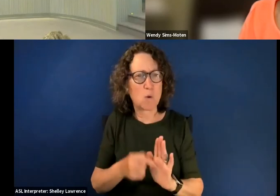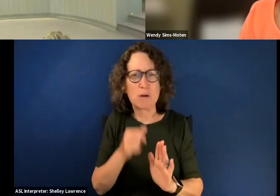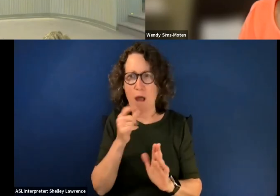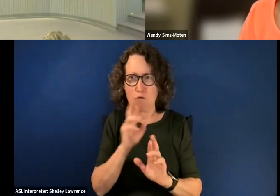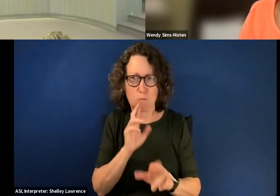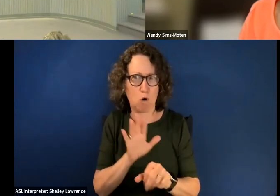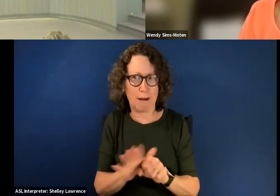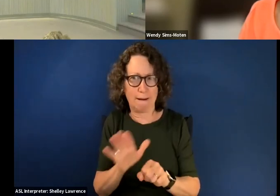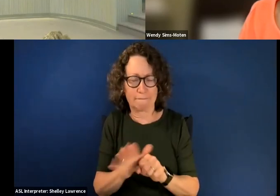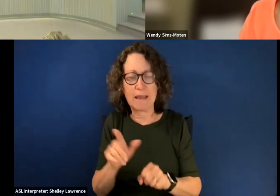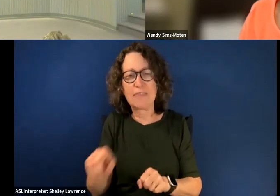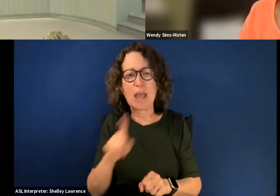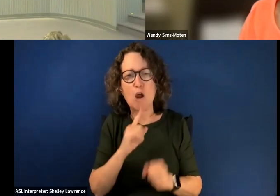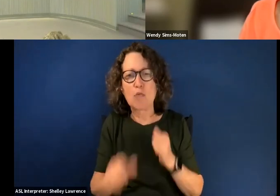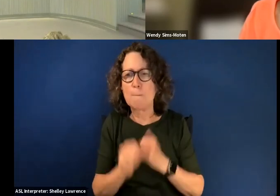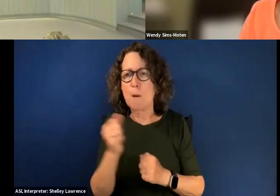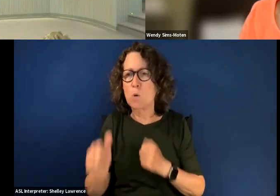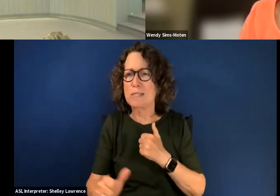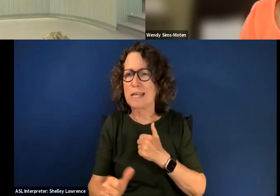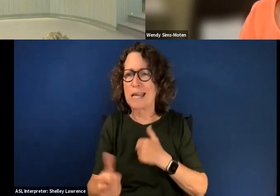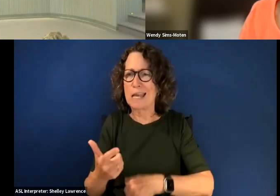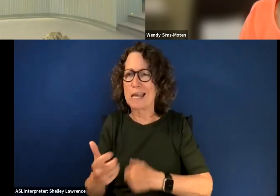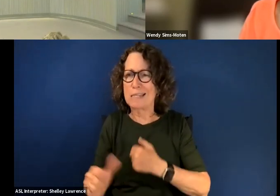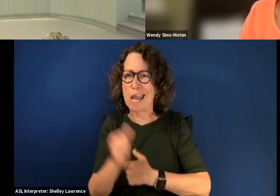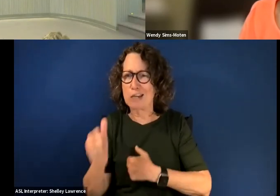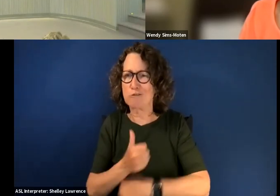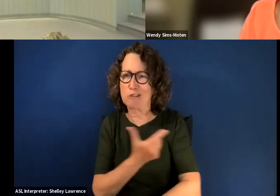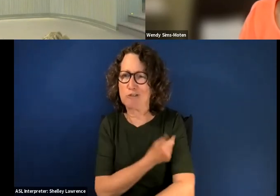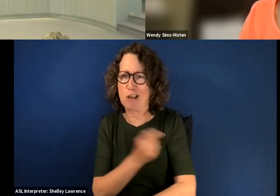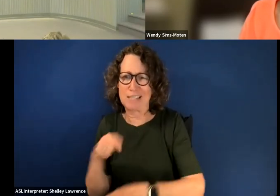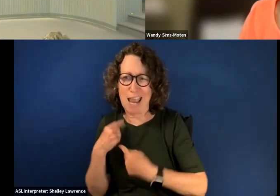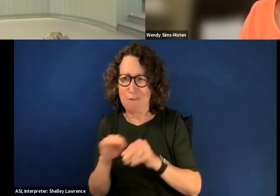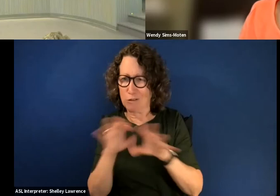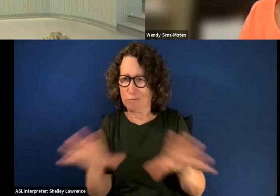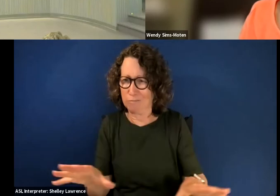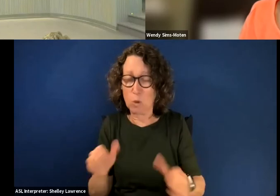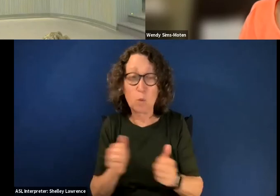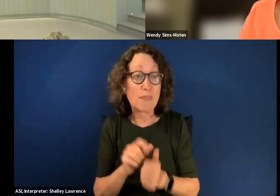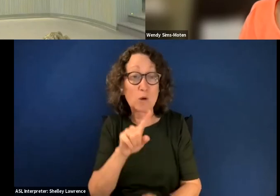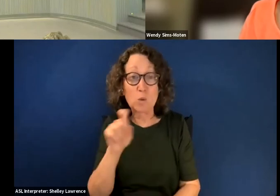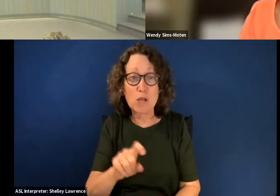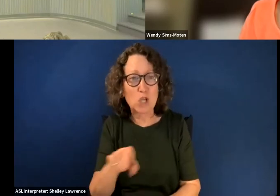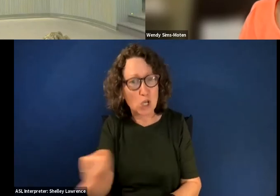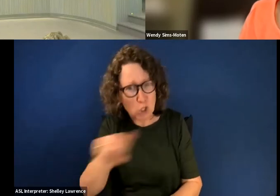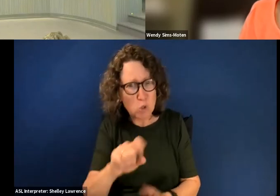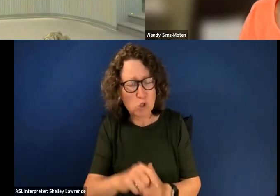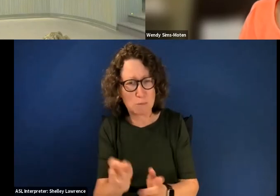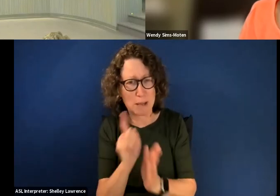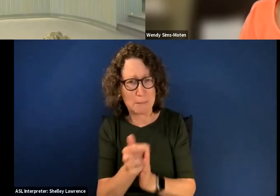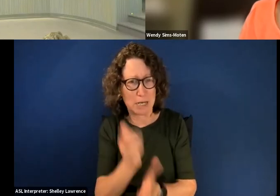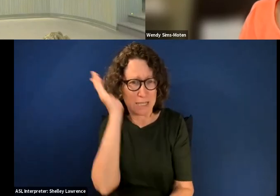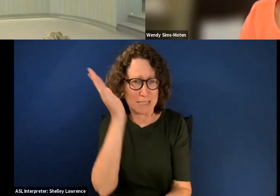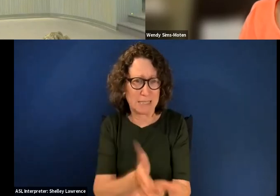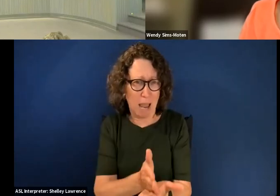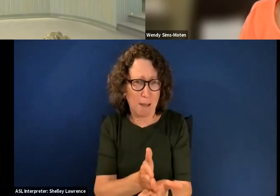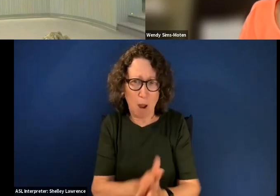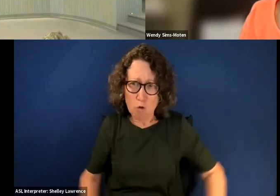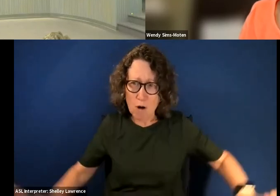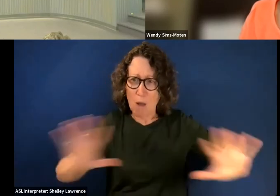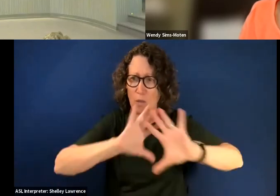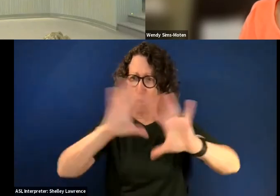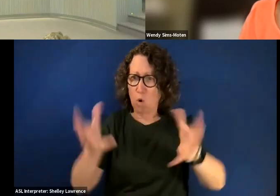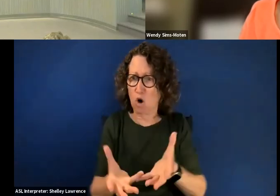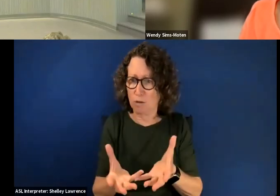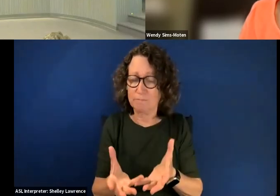underreported, they are the most dangerous shots ever released to the public. And without question, their use should be immediately discontinued worldwide.